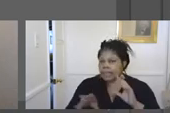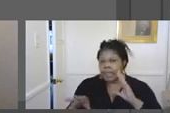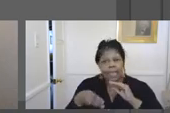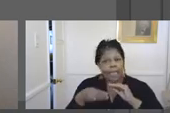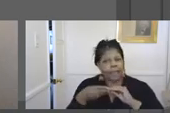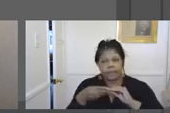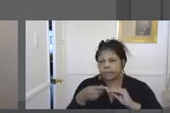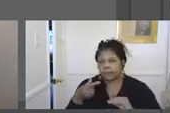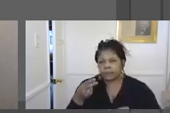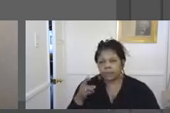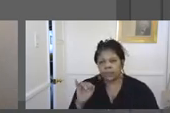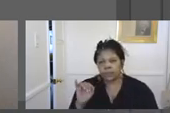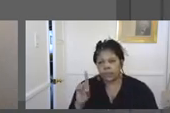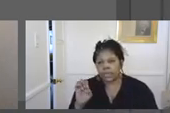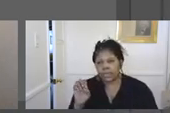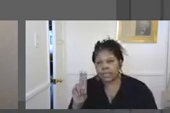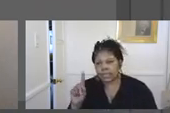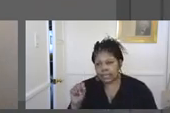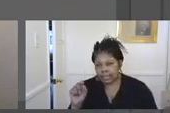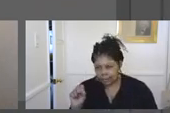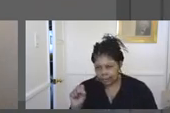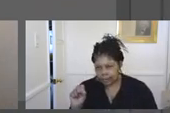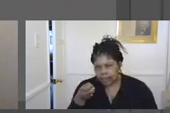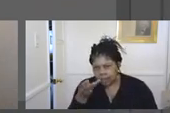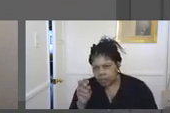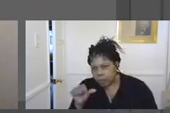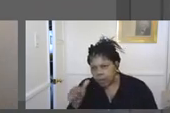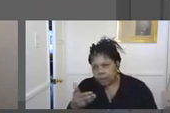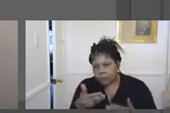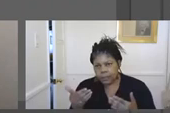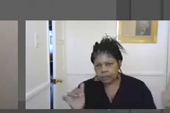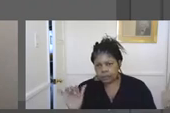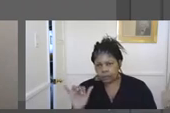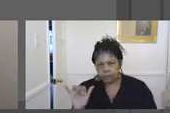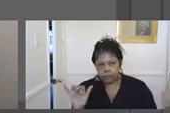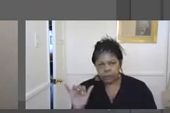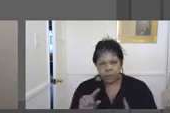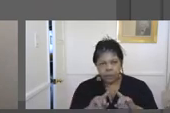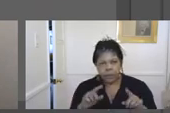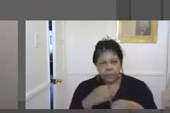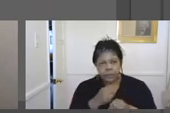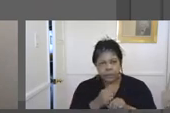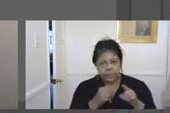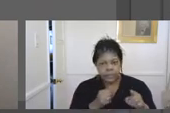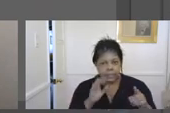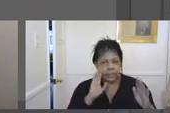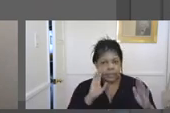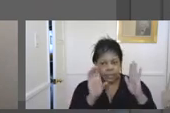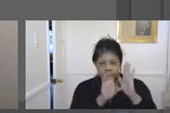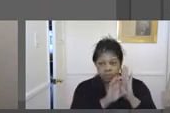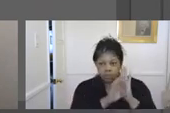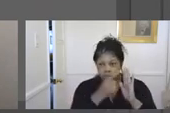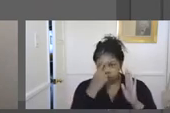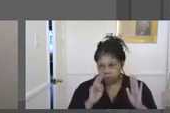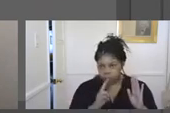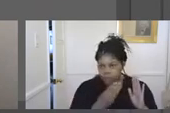that you can't add as well. But they've made these little illustrations for us. So in order to turn this